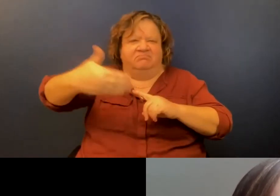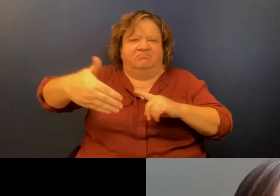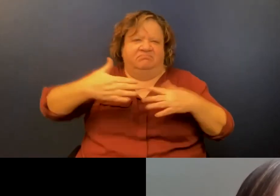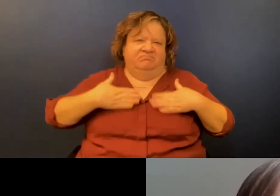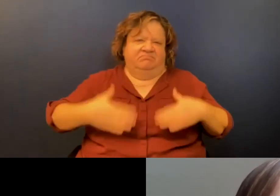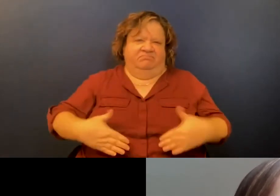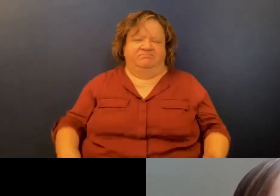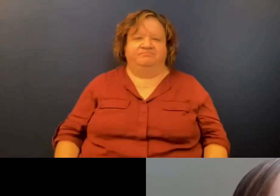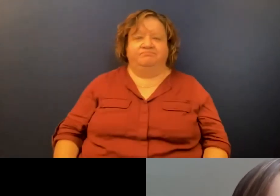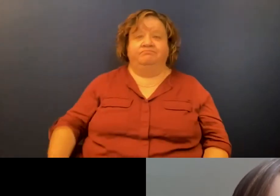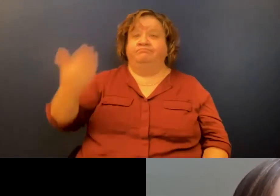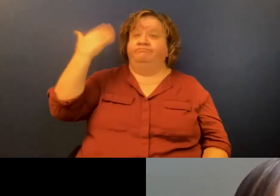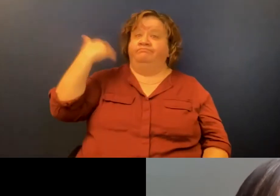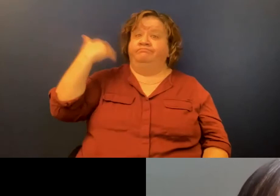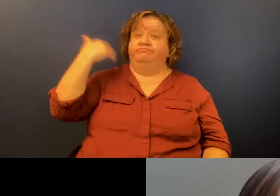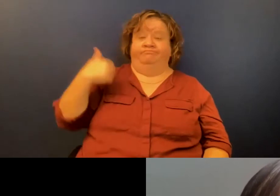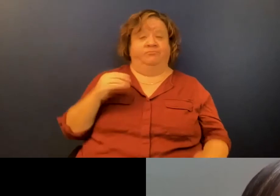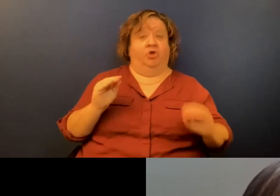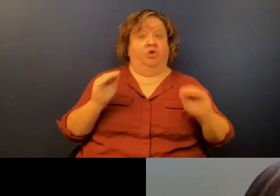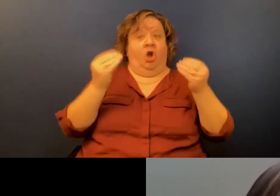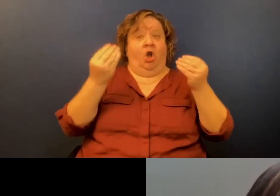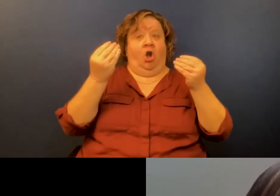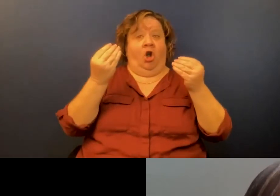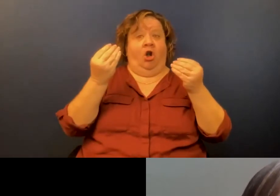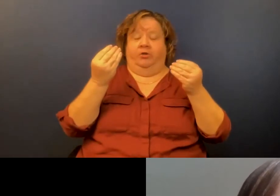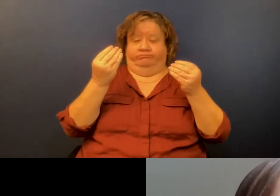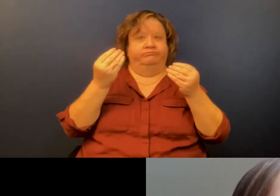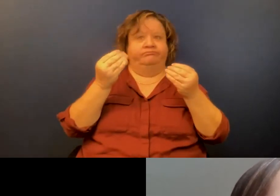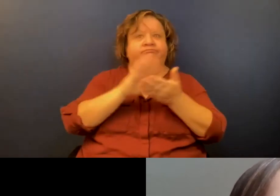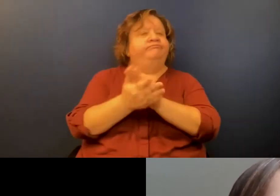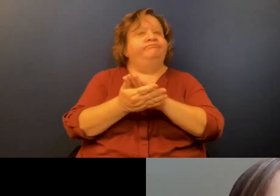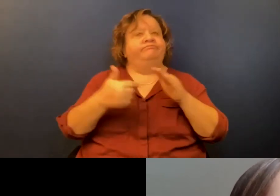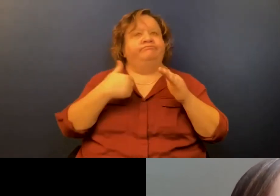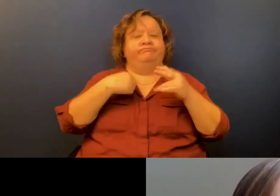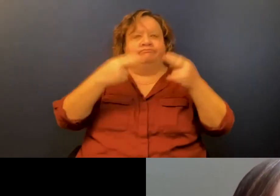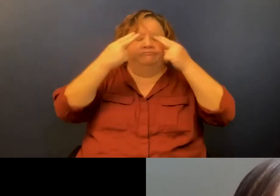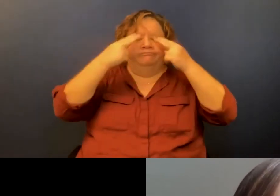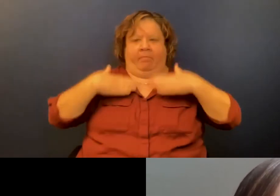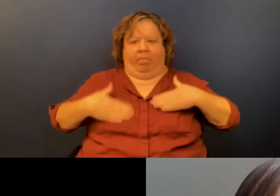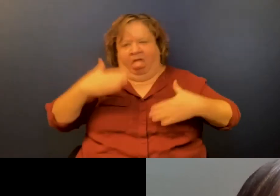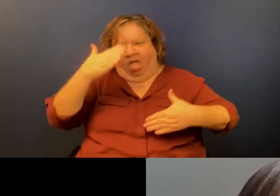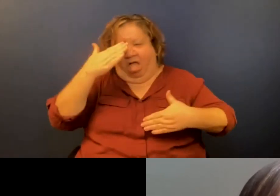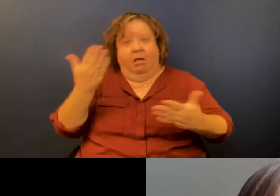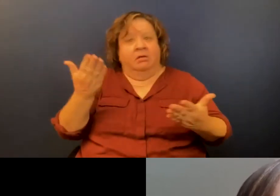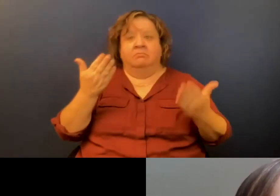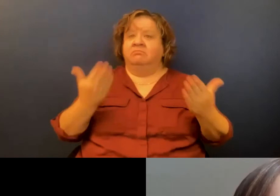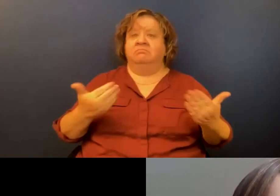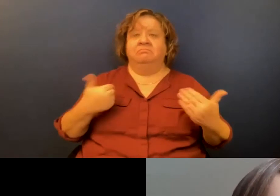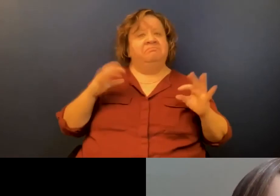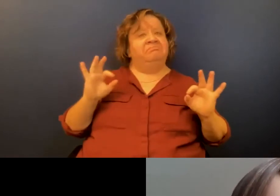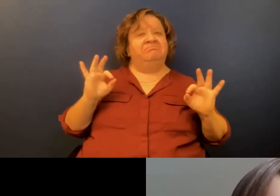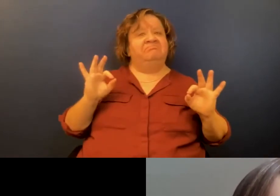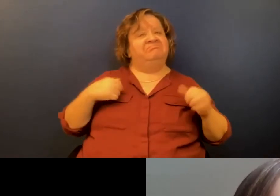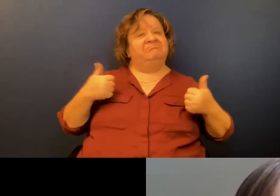else, and I'm okay with that, proud even. Everything I've accomplished so far in this life has been as